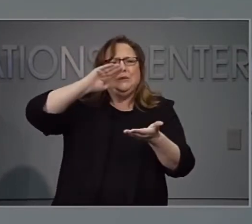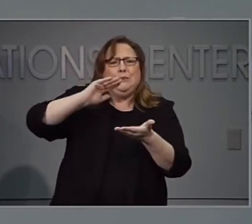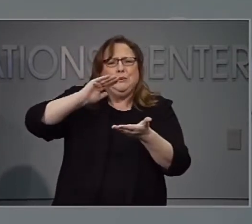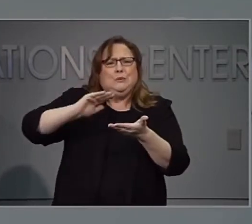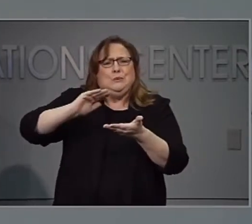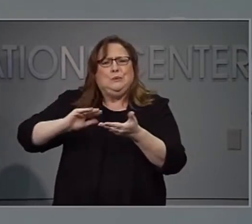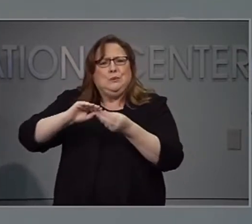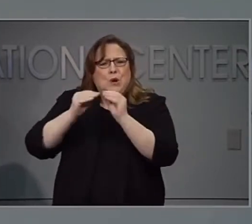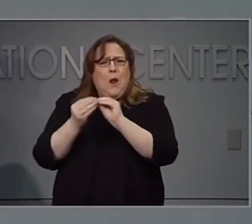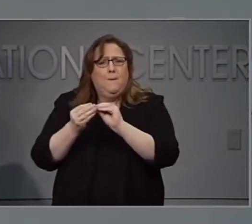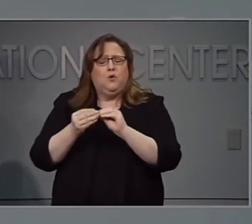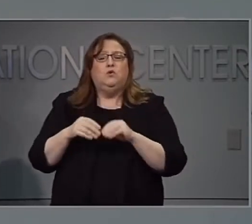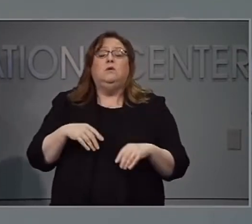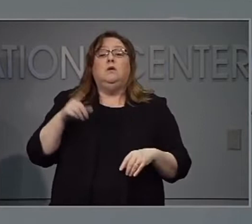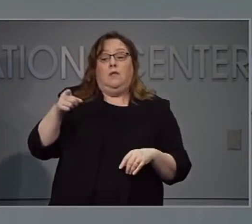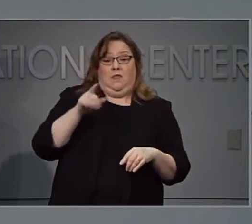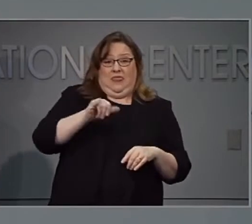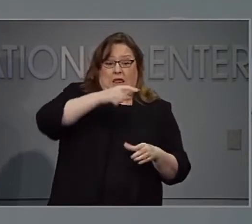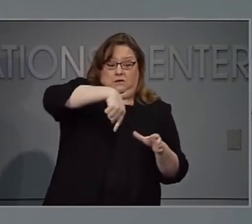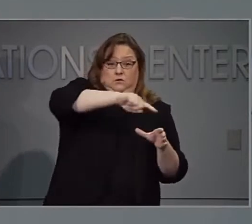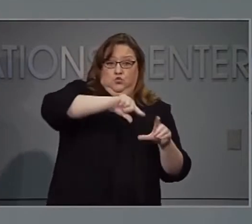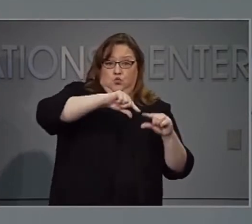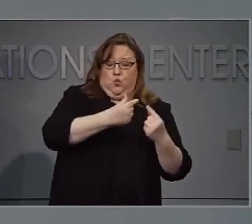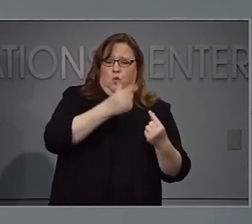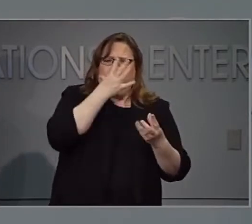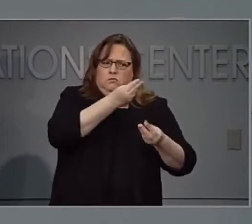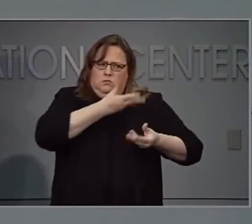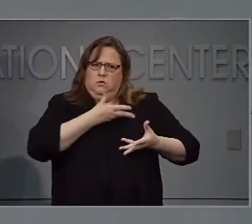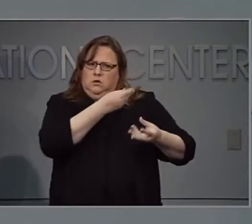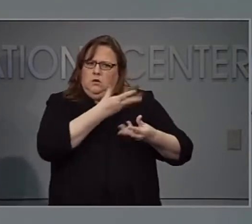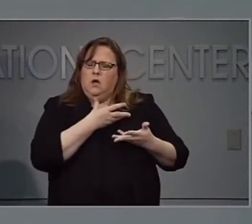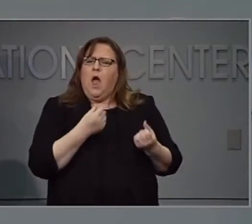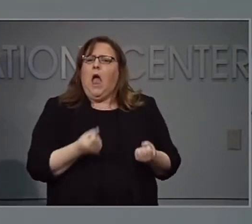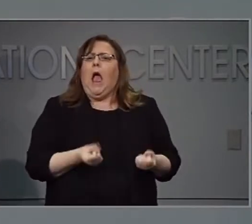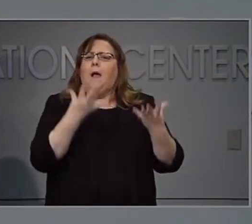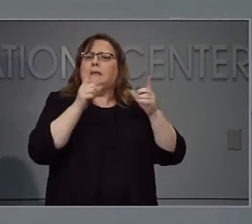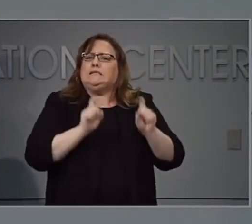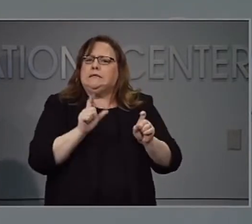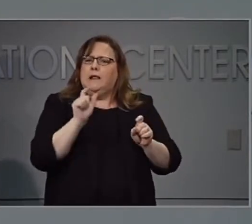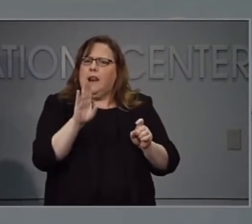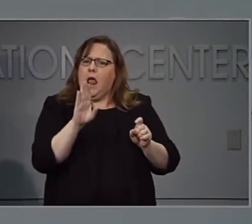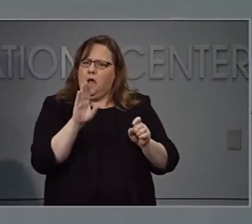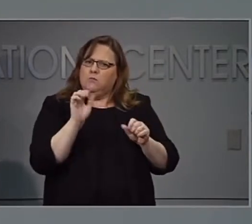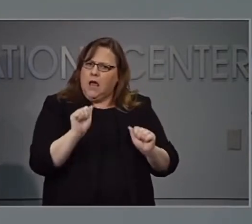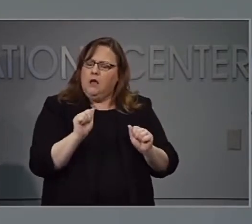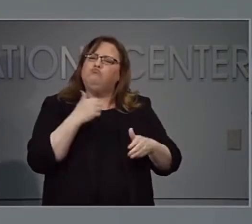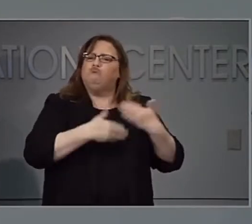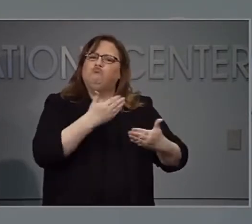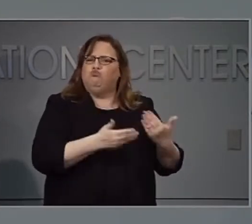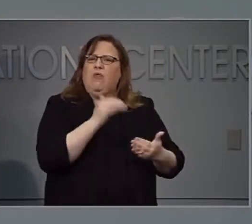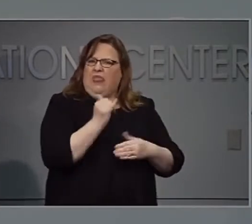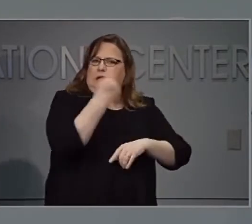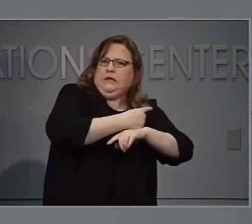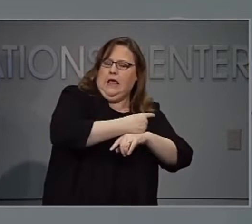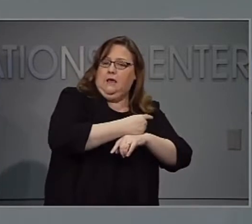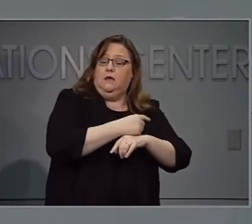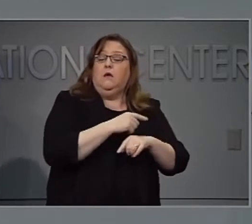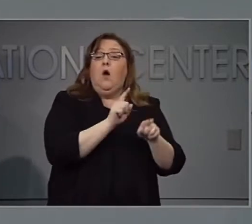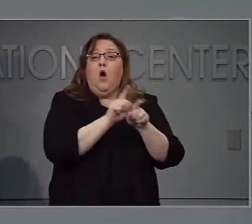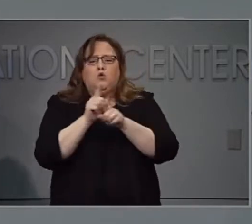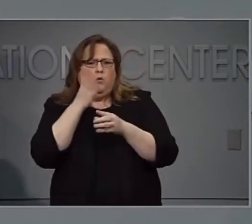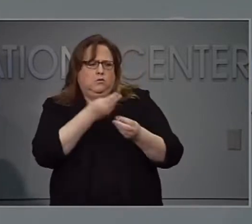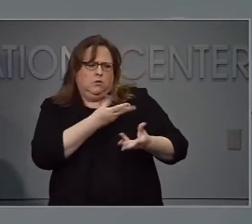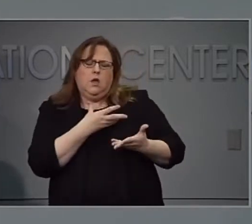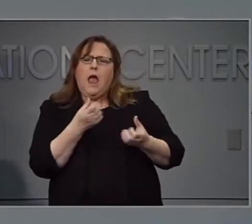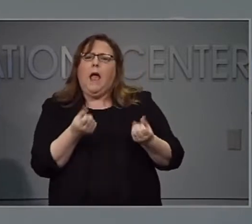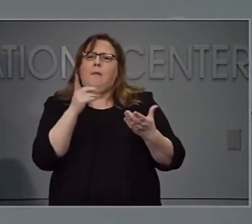on how to increase the number of tests labs can process each day and increase the number of labs in different settings across